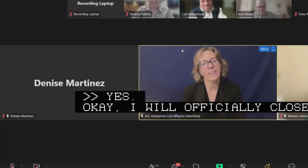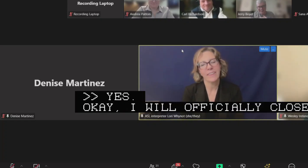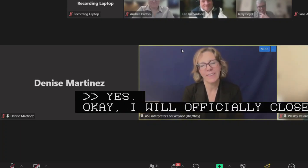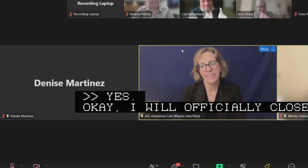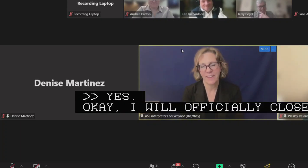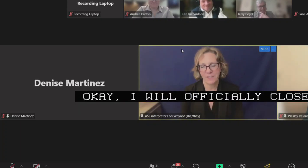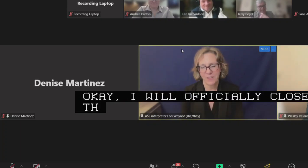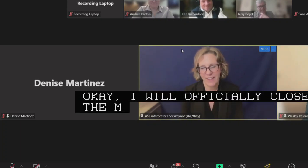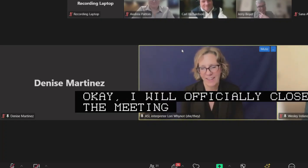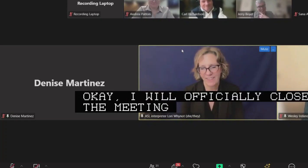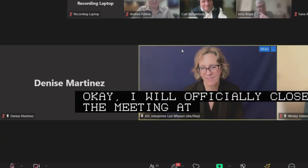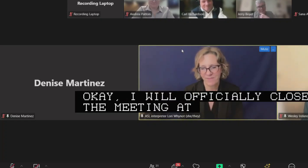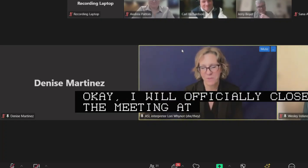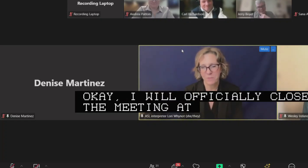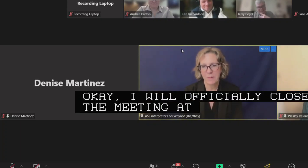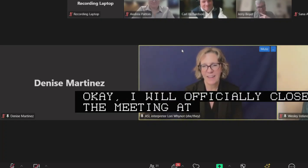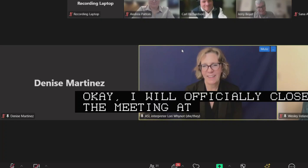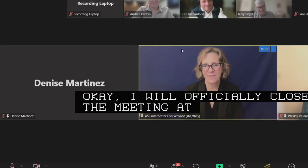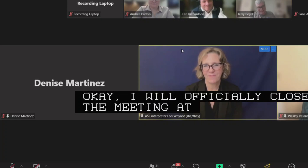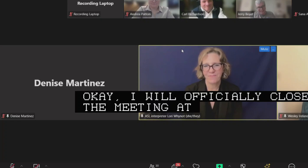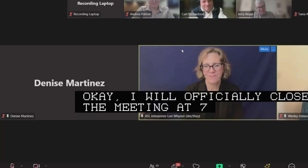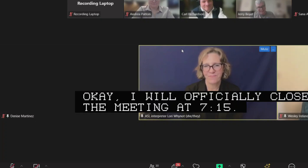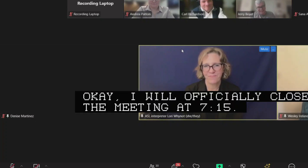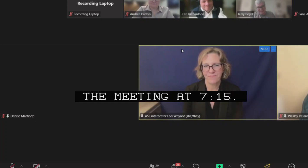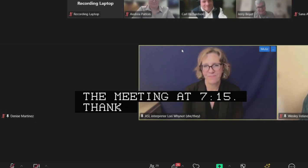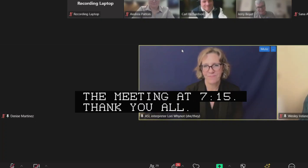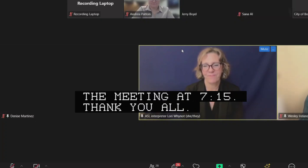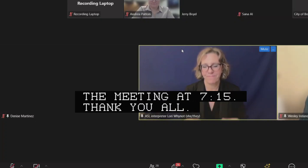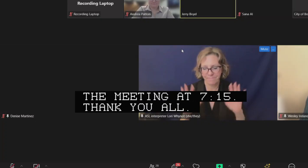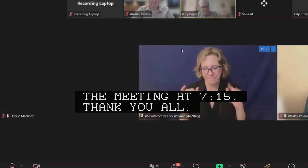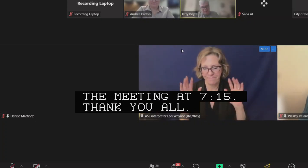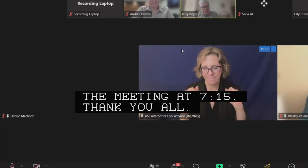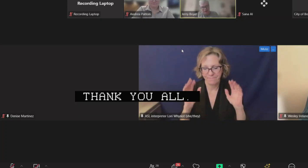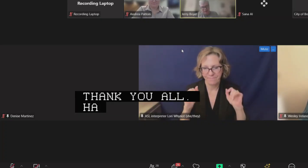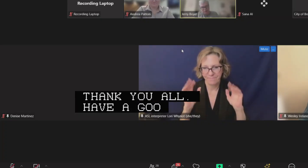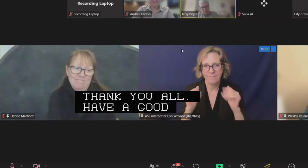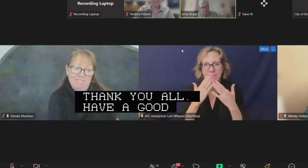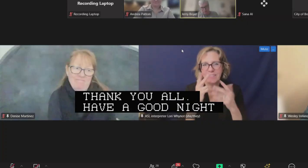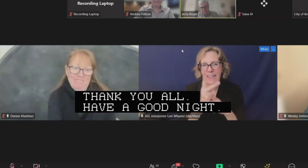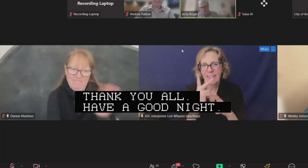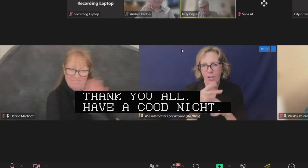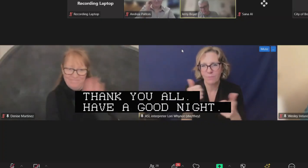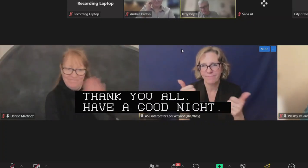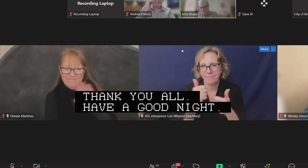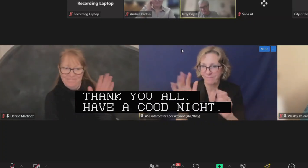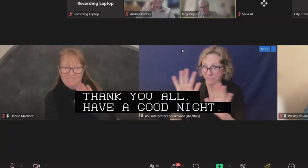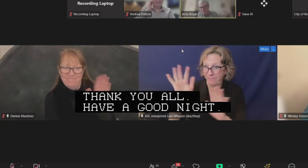all, and have a good night. Bye-bye. Thank you. Take care, everyone.